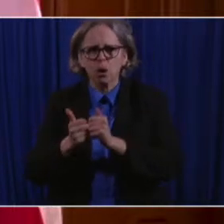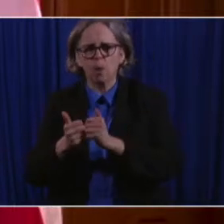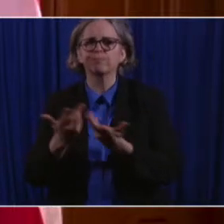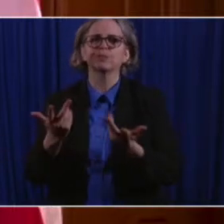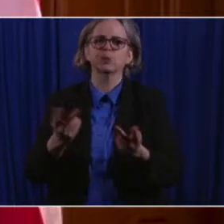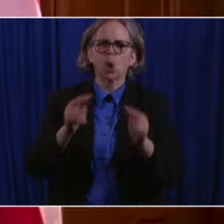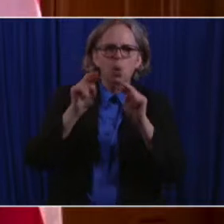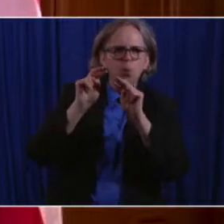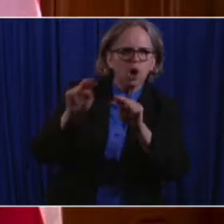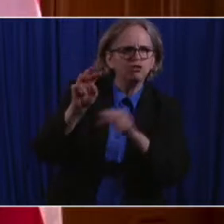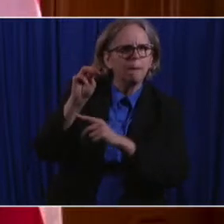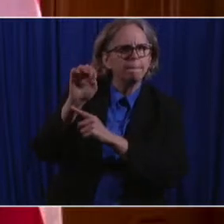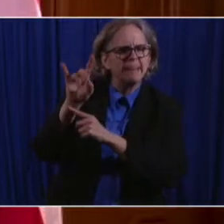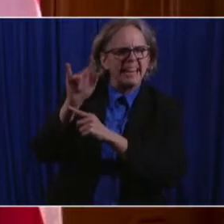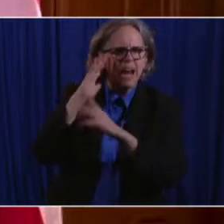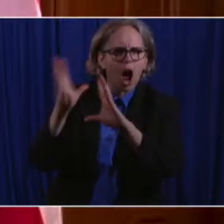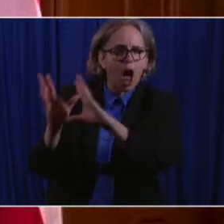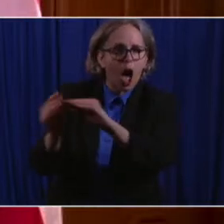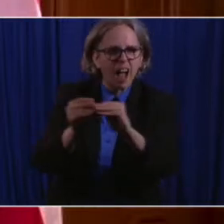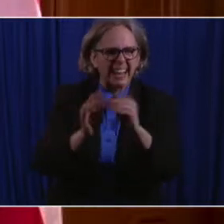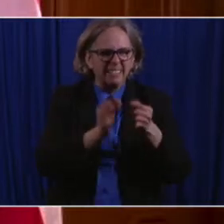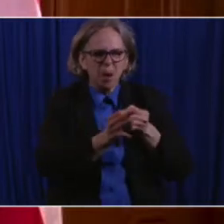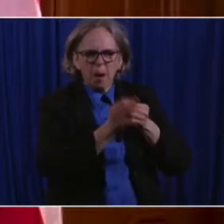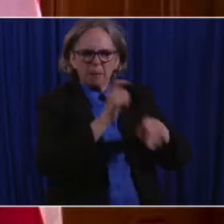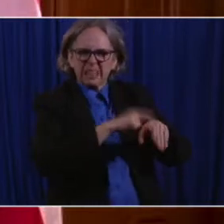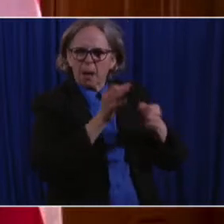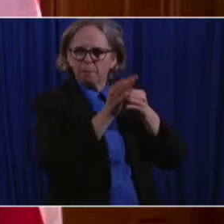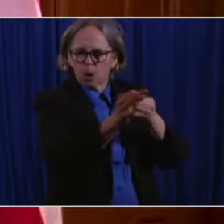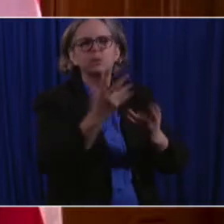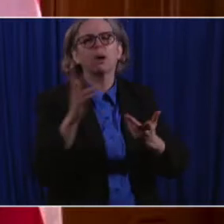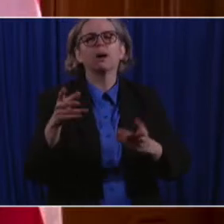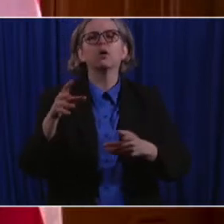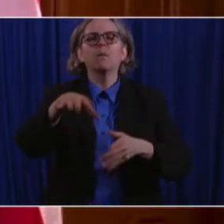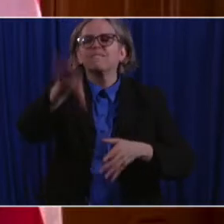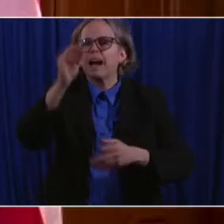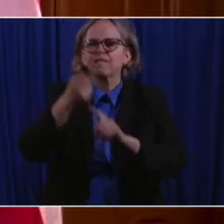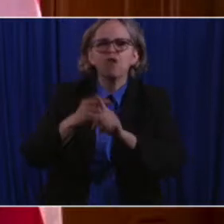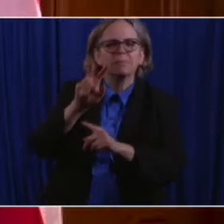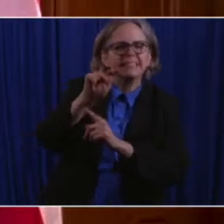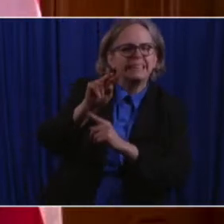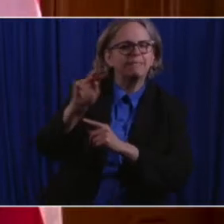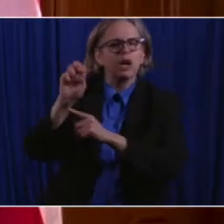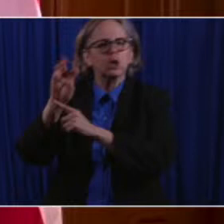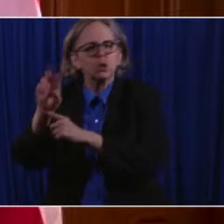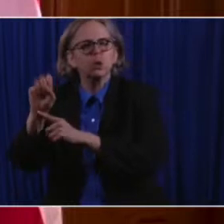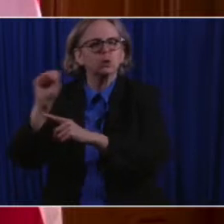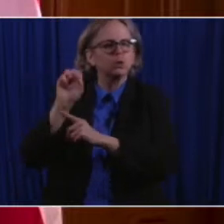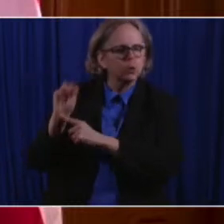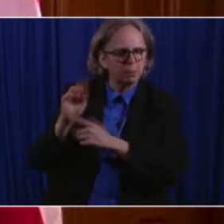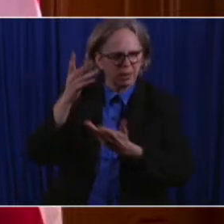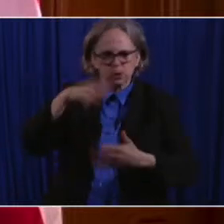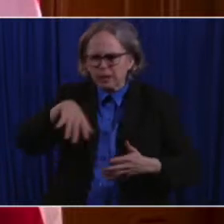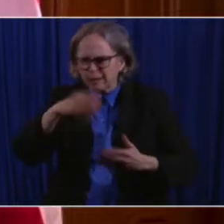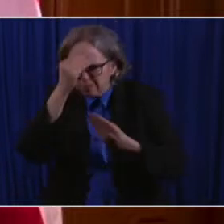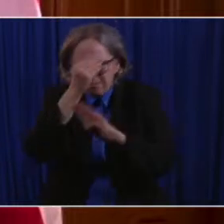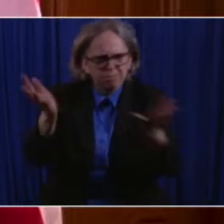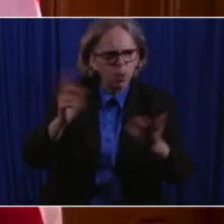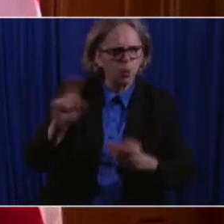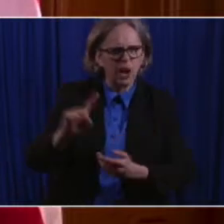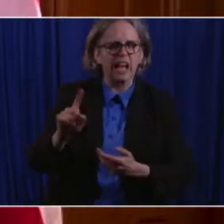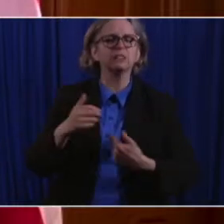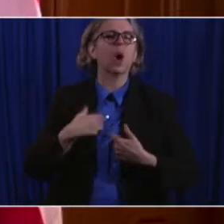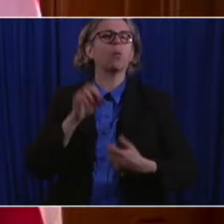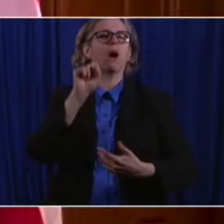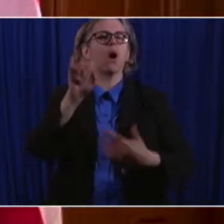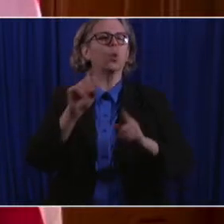knows the exact date that this will start, and also specifics about the location. But let me just go through some of these locations. These sites will